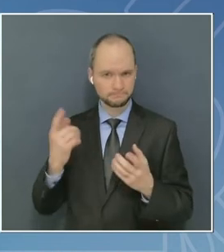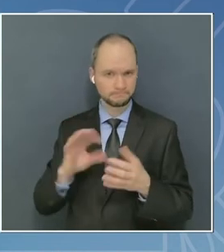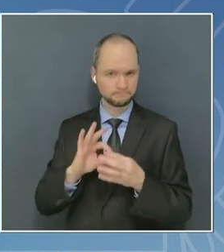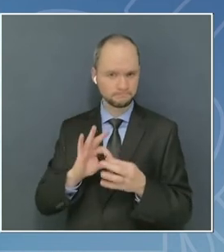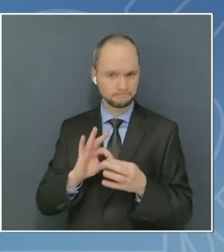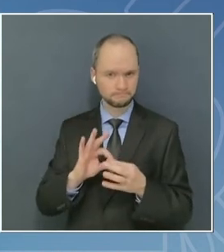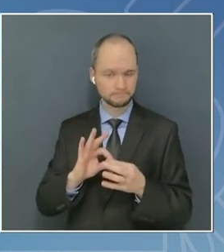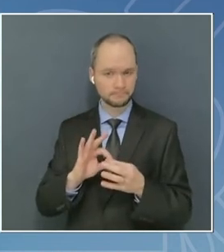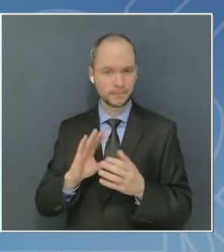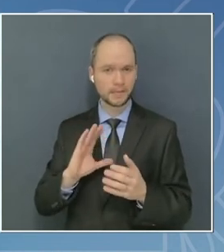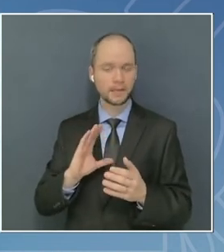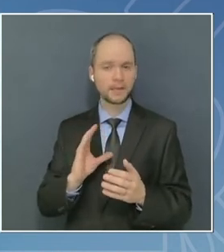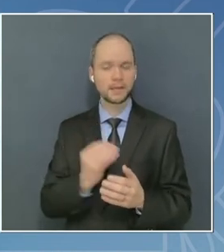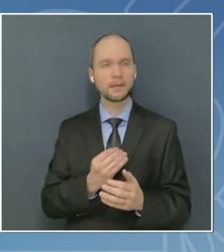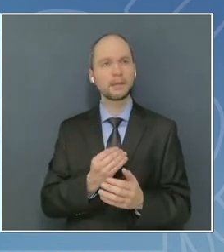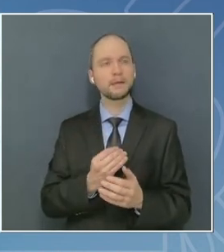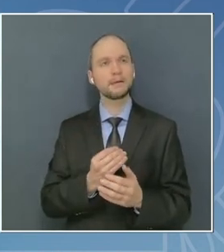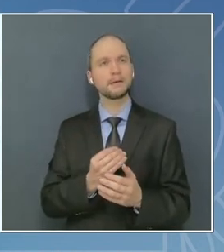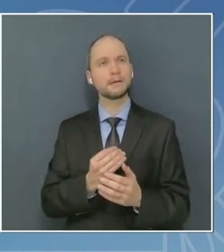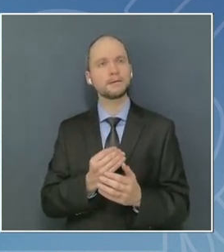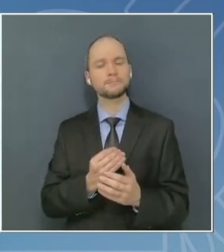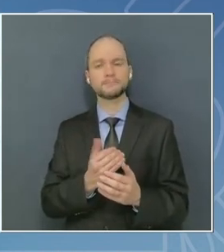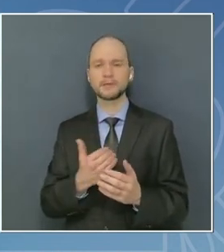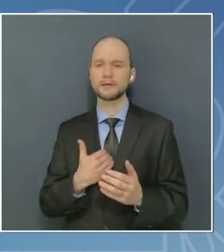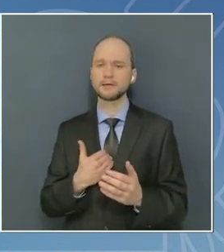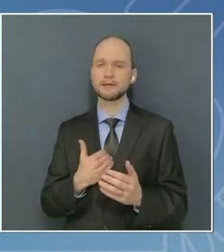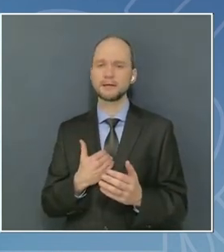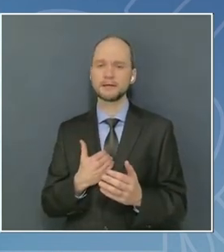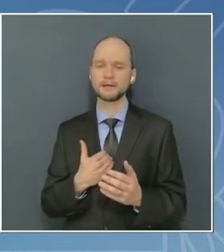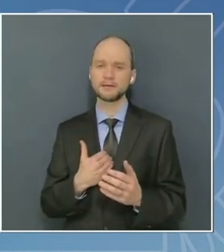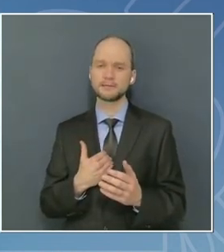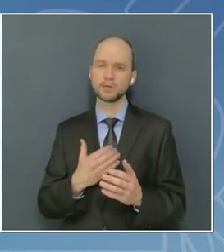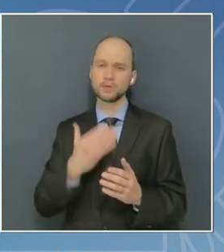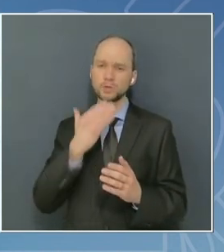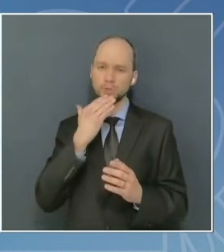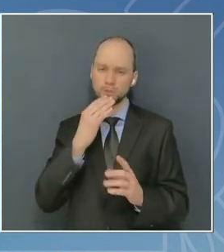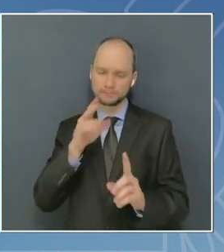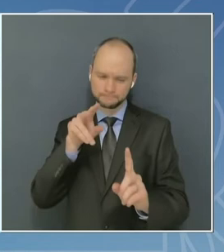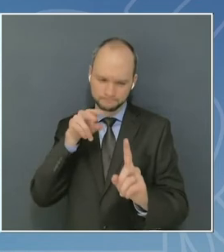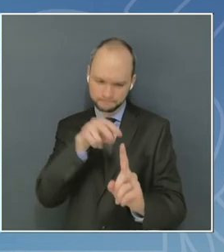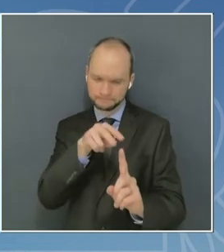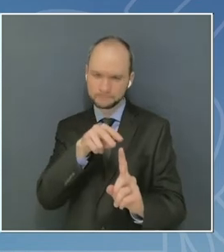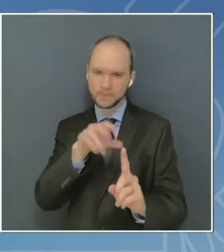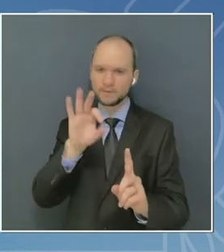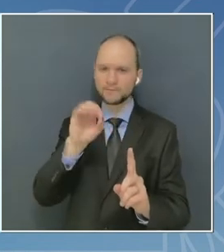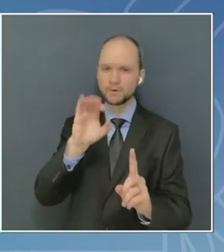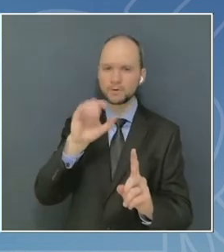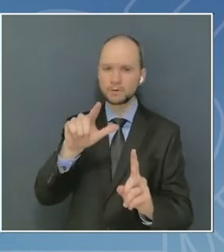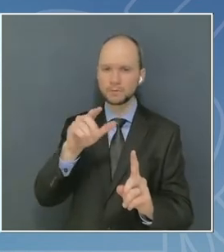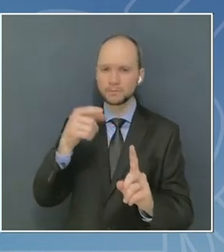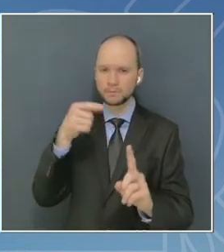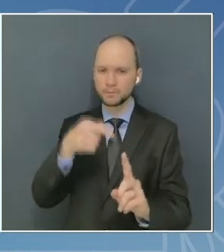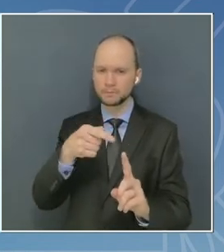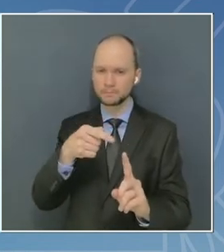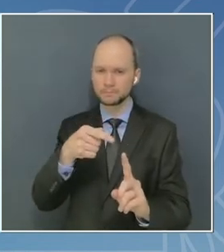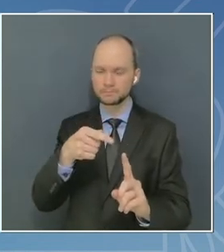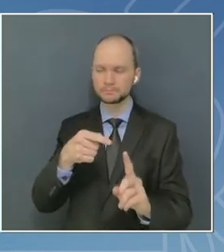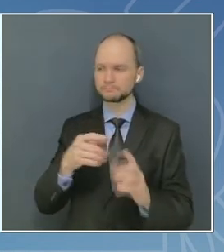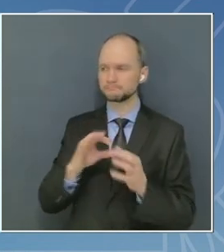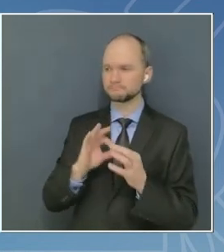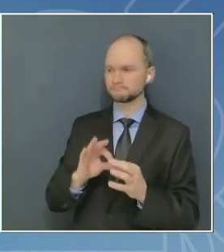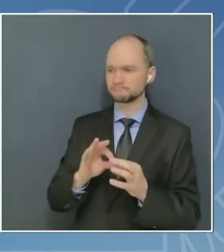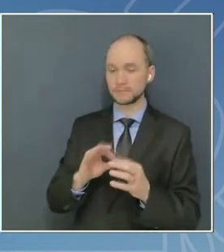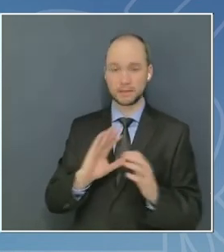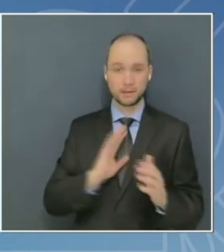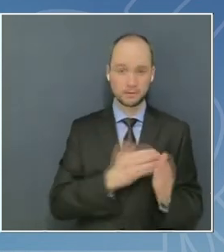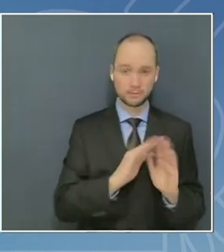for us and for broader dominant culture society, given the crisis that our communities face and in a